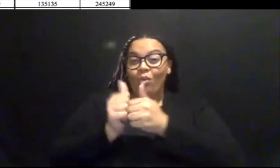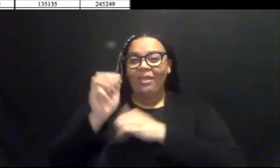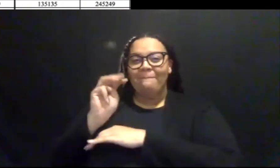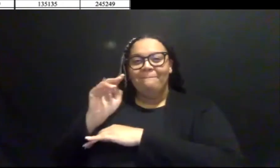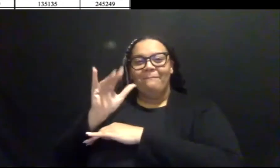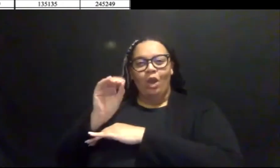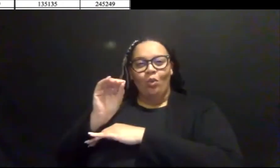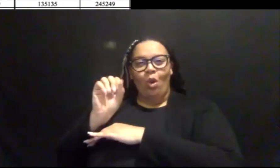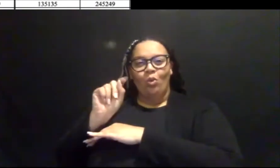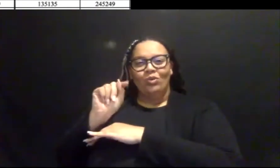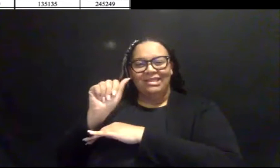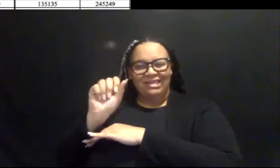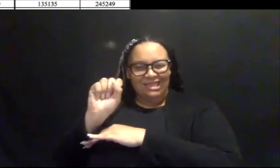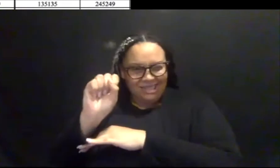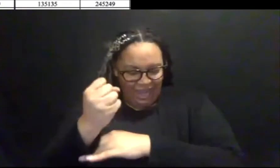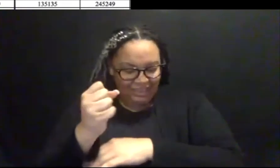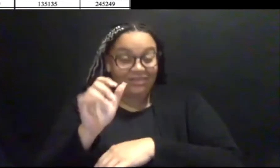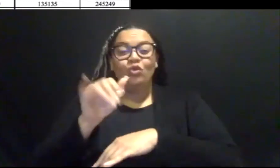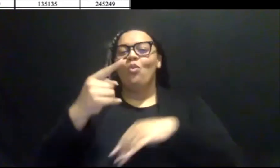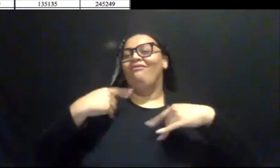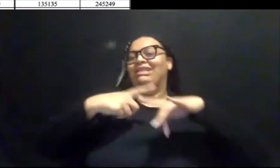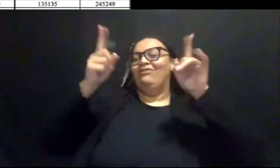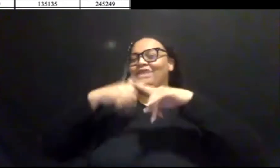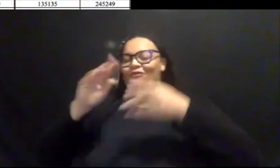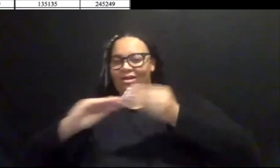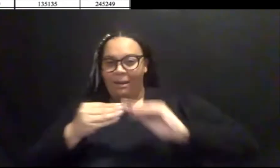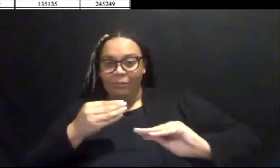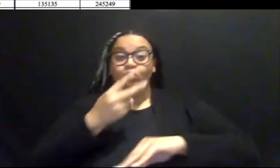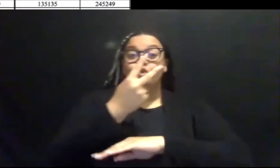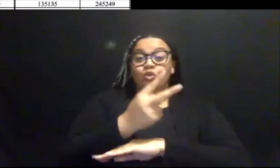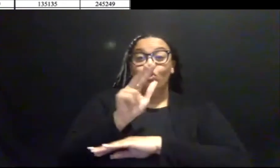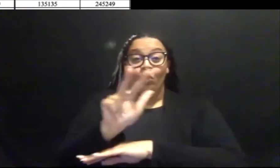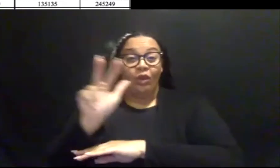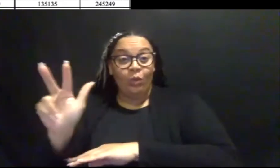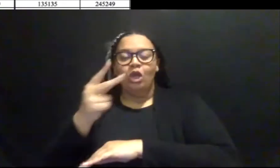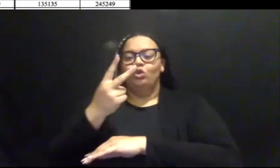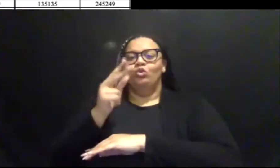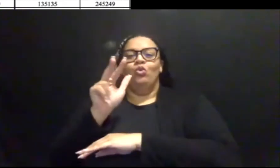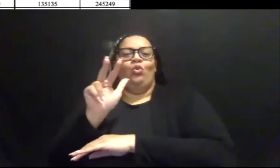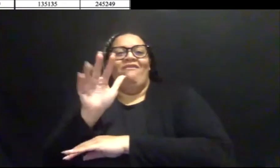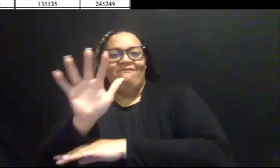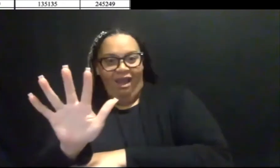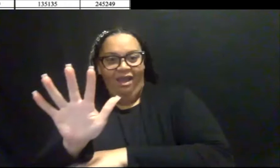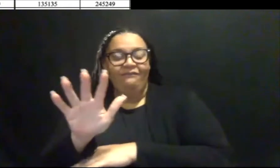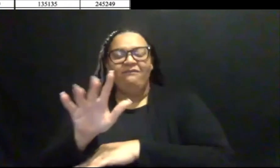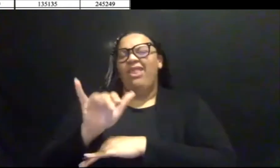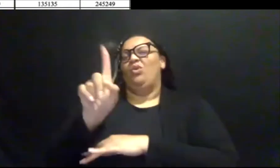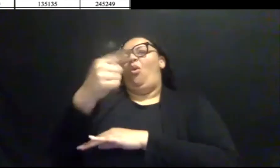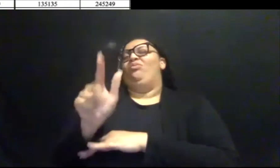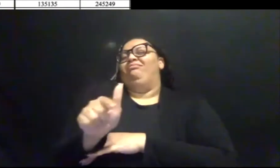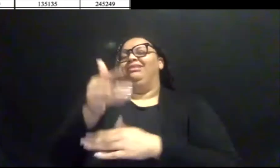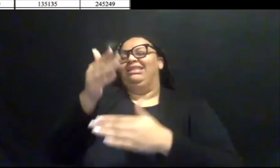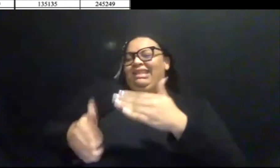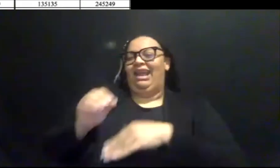just have these sequences of numbers. This first, so 233, 235. That's just the size of the fragment